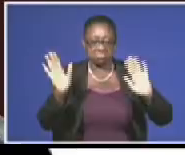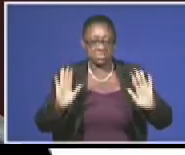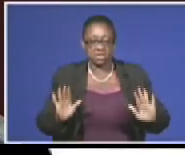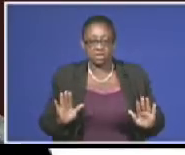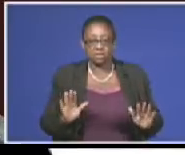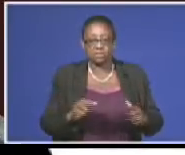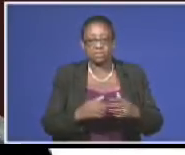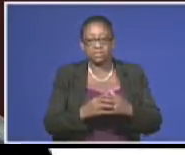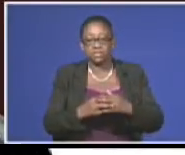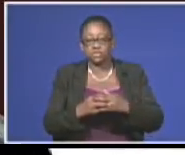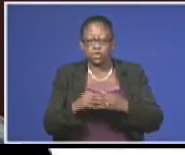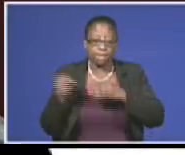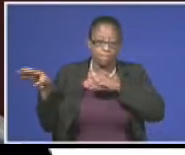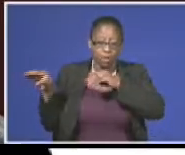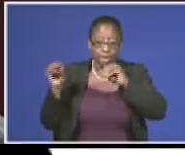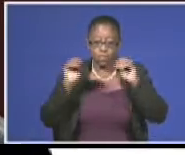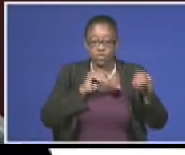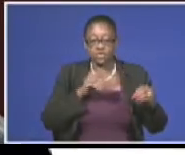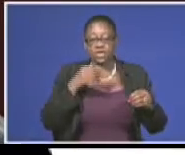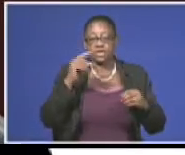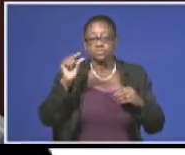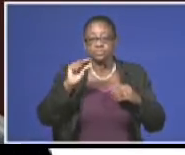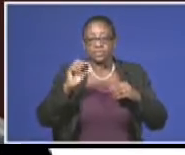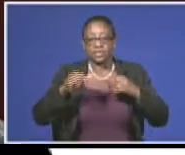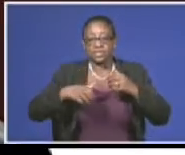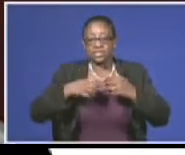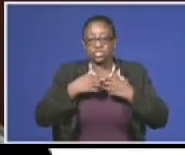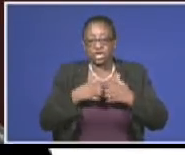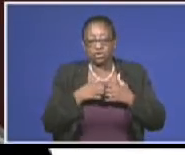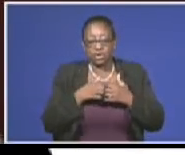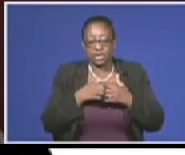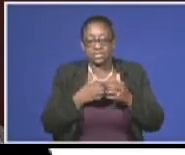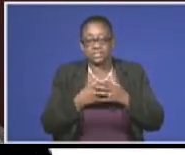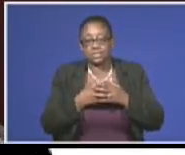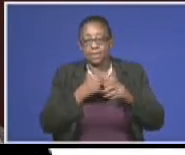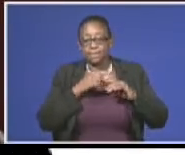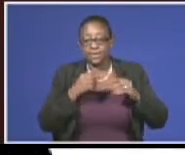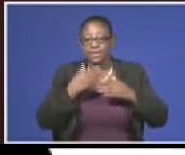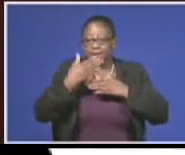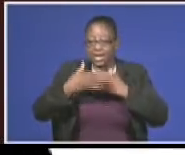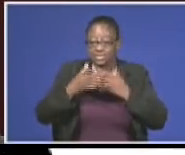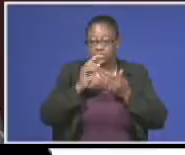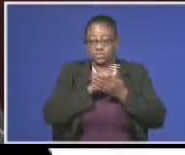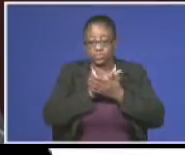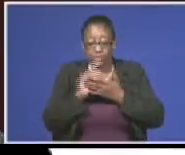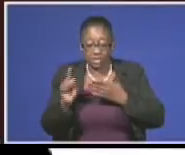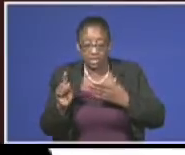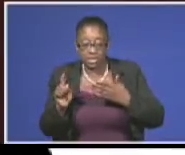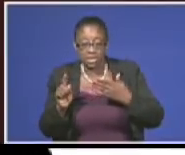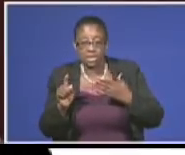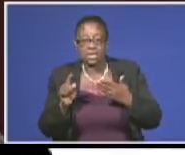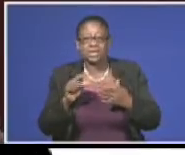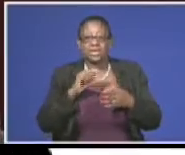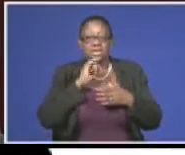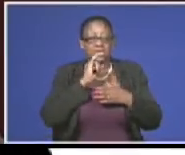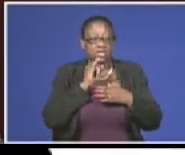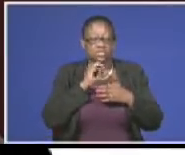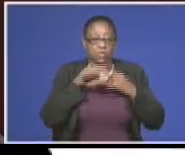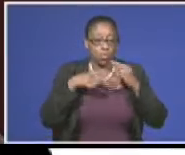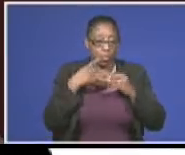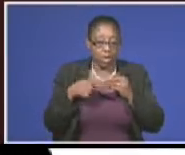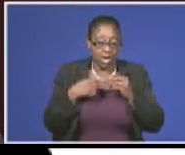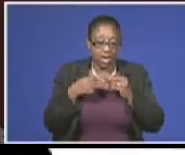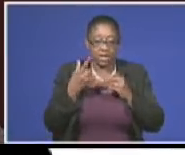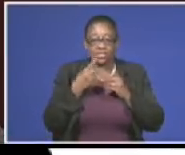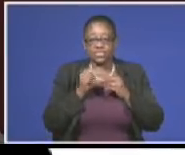associated with the transfer of the generators this week. Next week is when the engines are